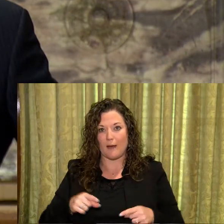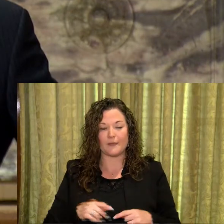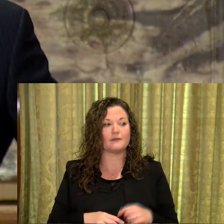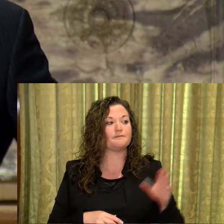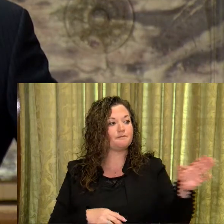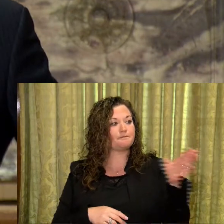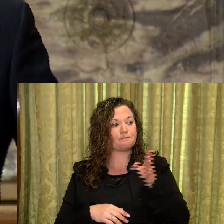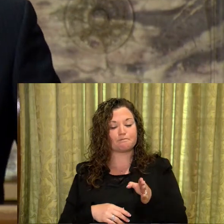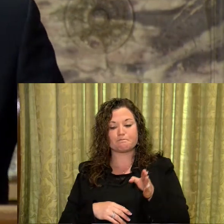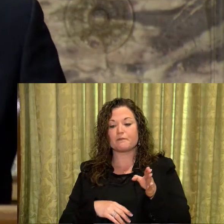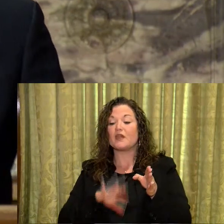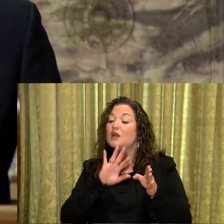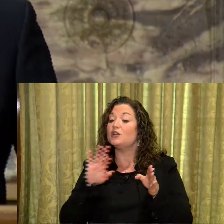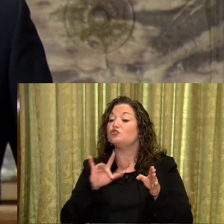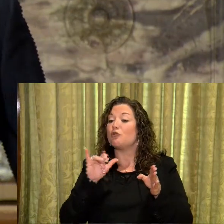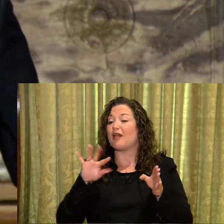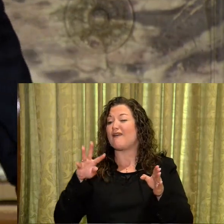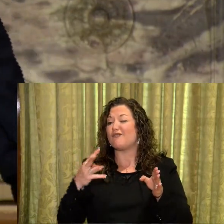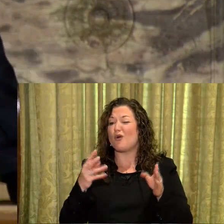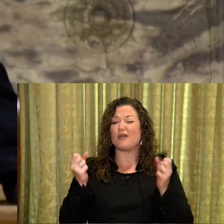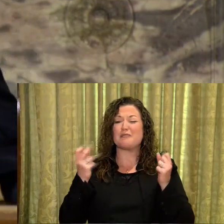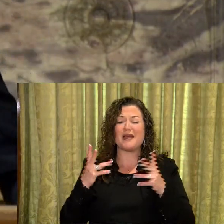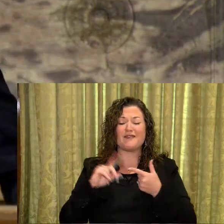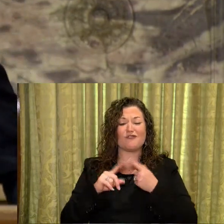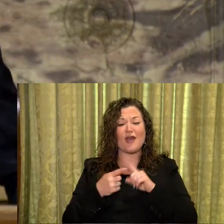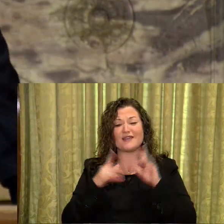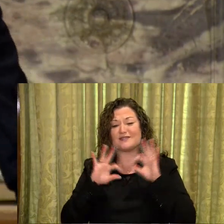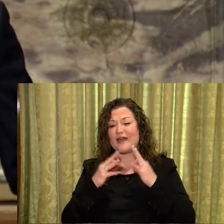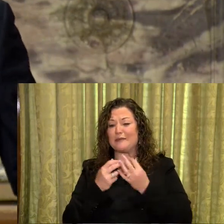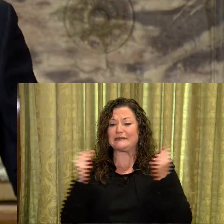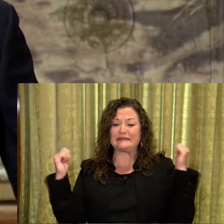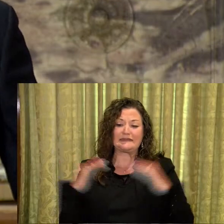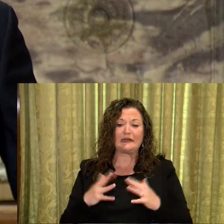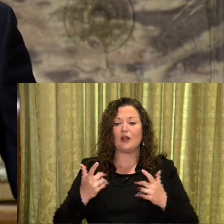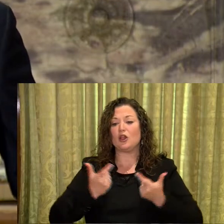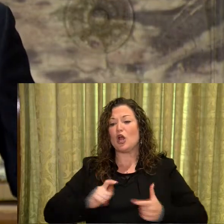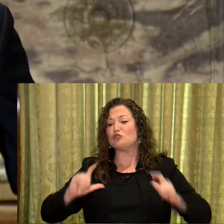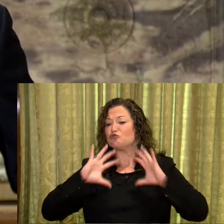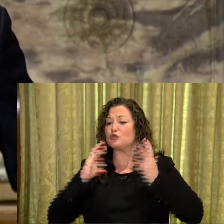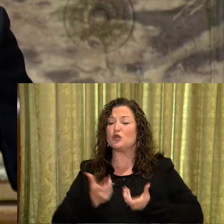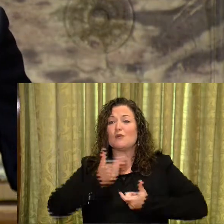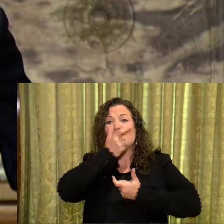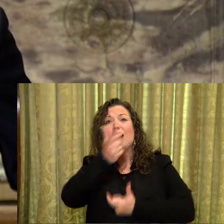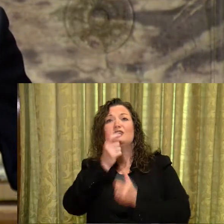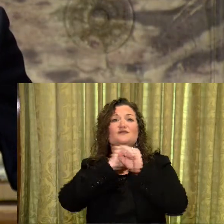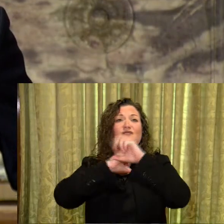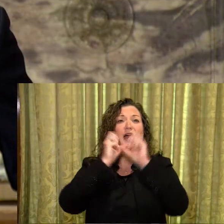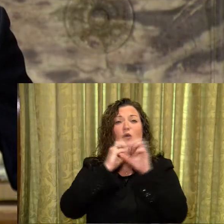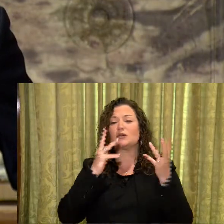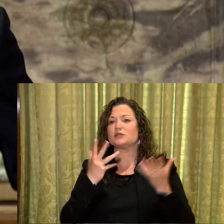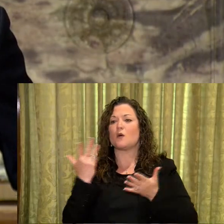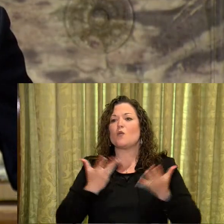July weekend. Many families, friends getting together in large groups, watch fireworks, do whatever. What's your concern